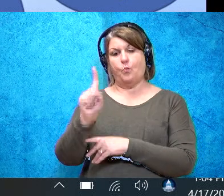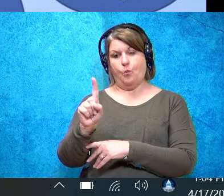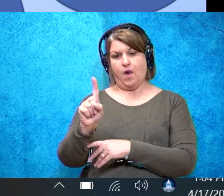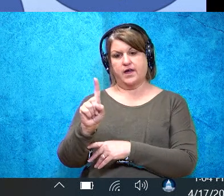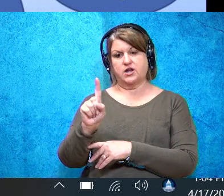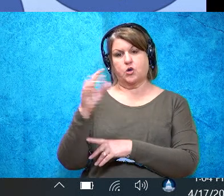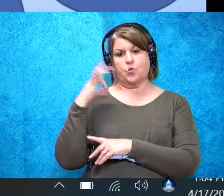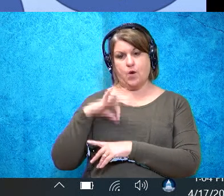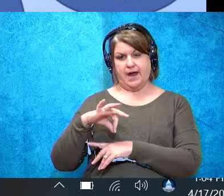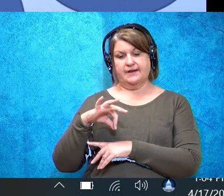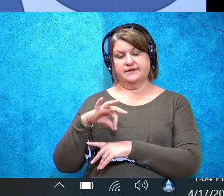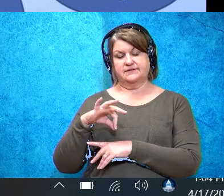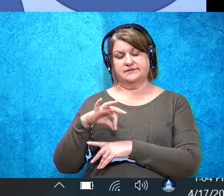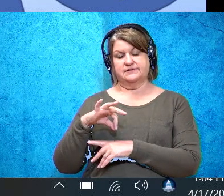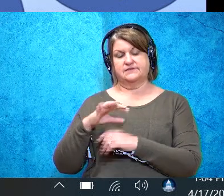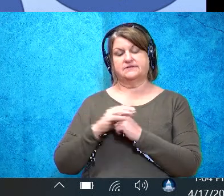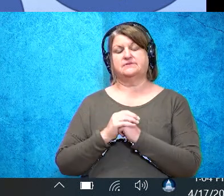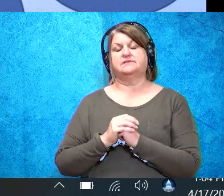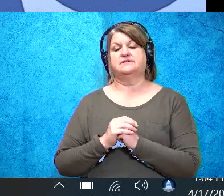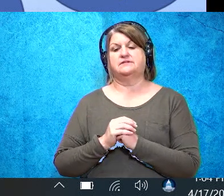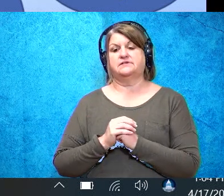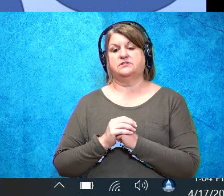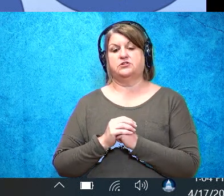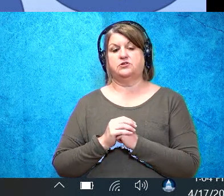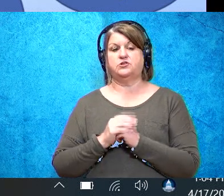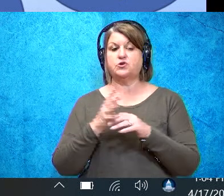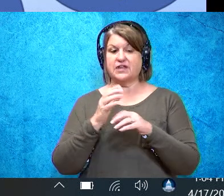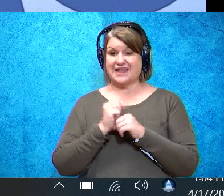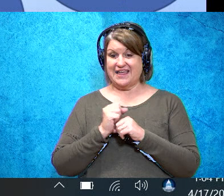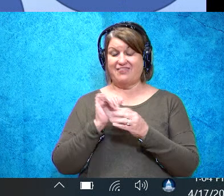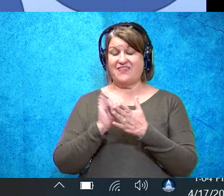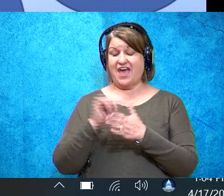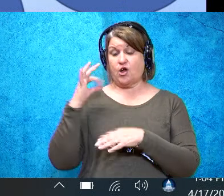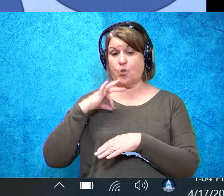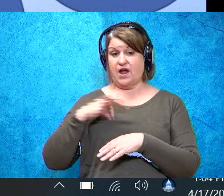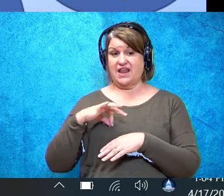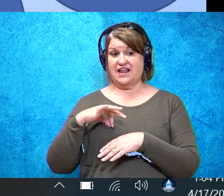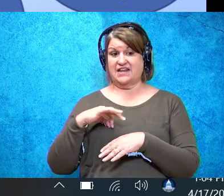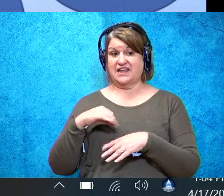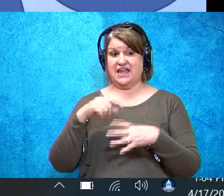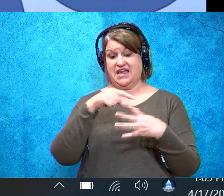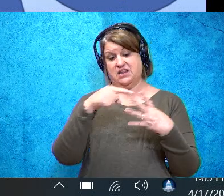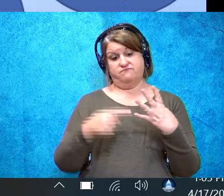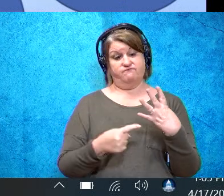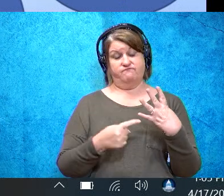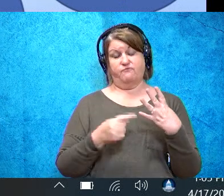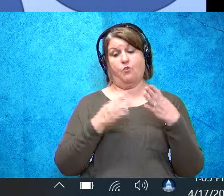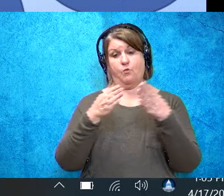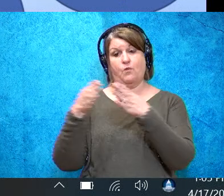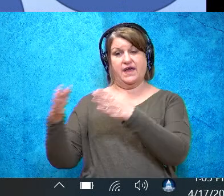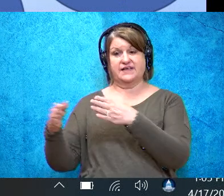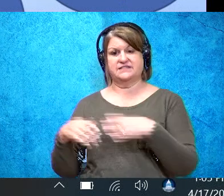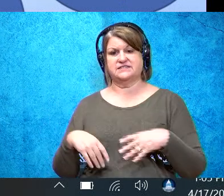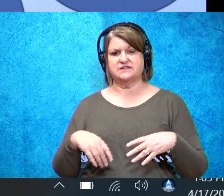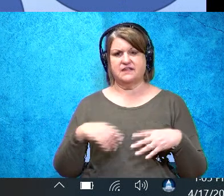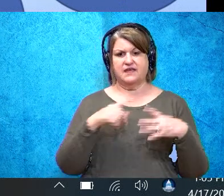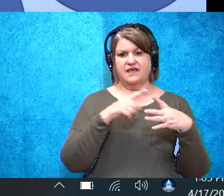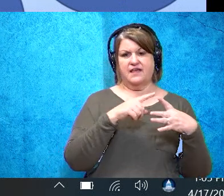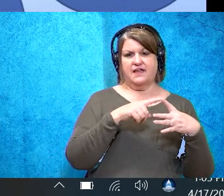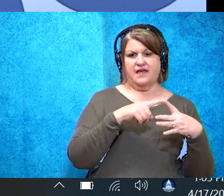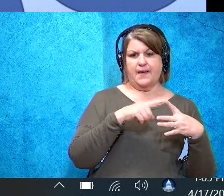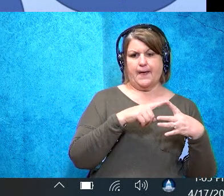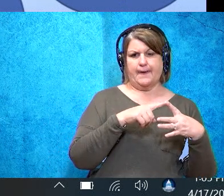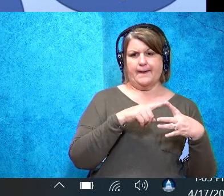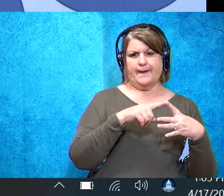this credit in one of 4 ways. Beginning kinesiology, which in former years was known as